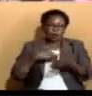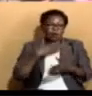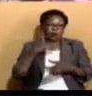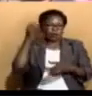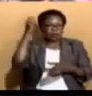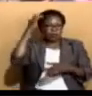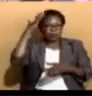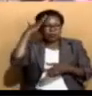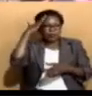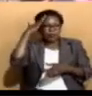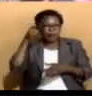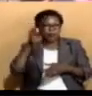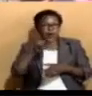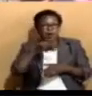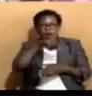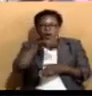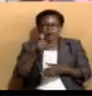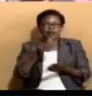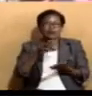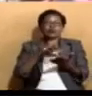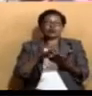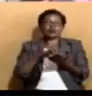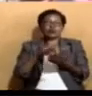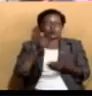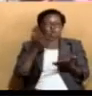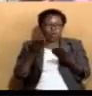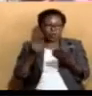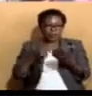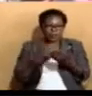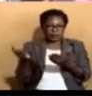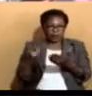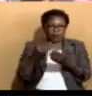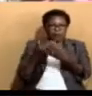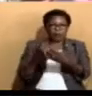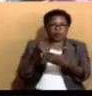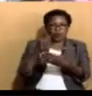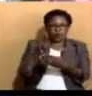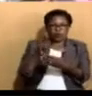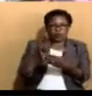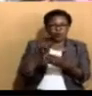where I have appeared before you with the same problem. You